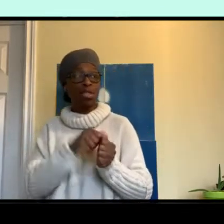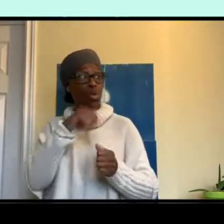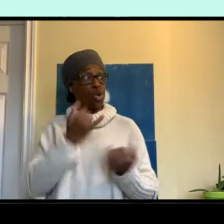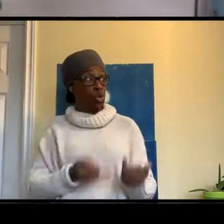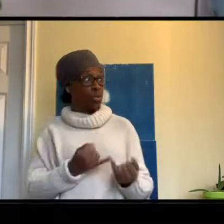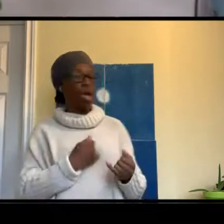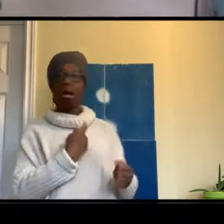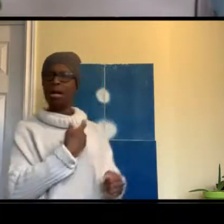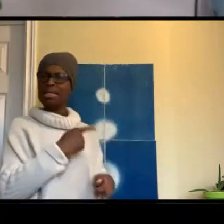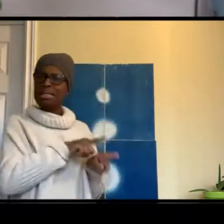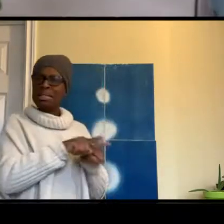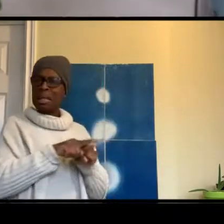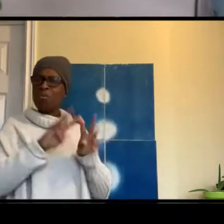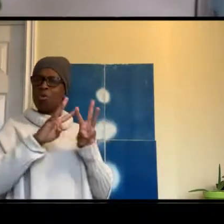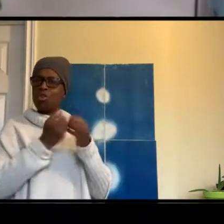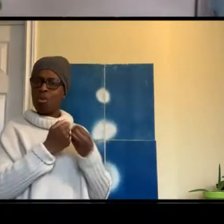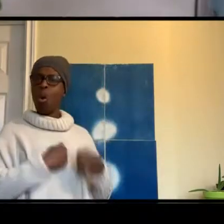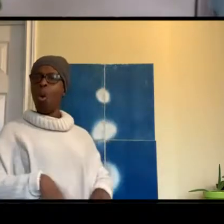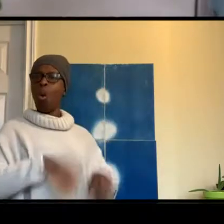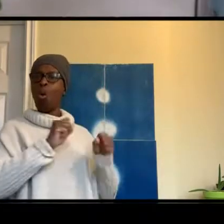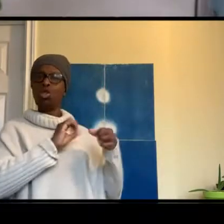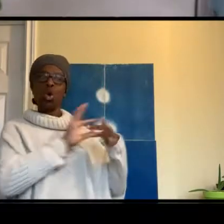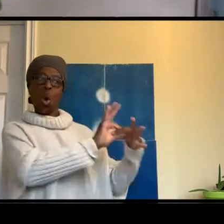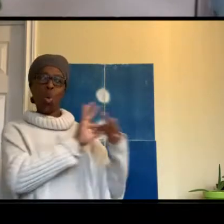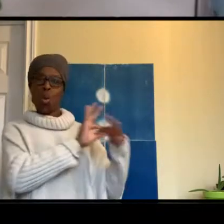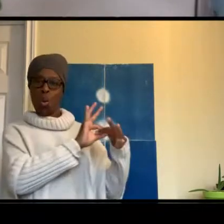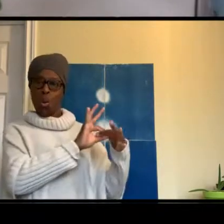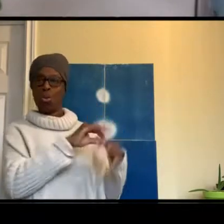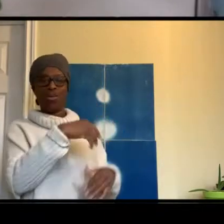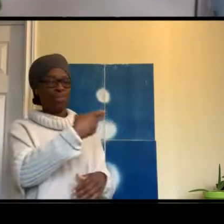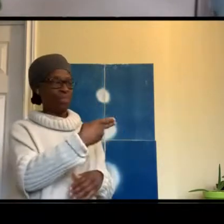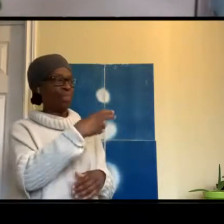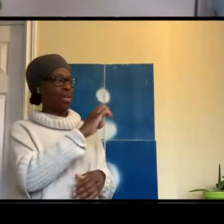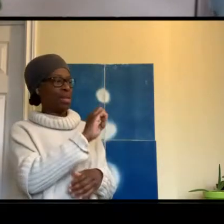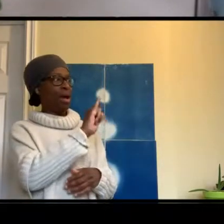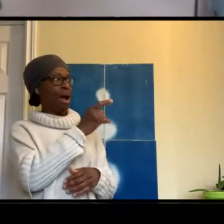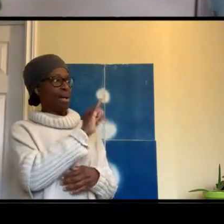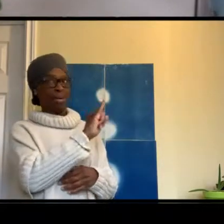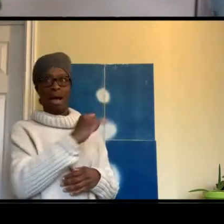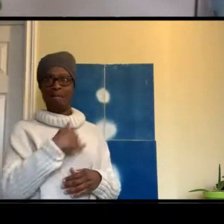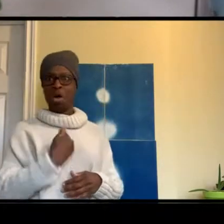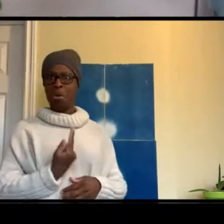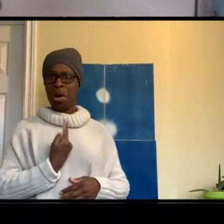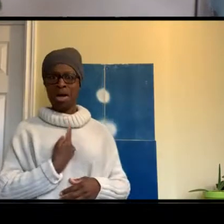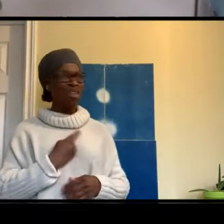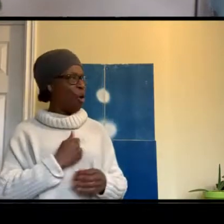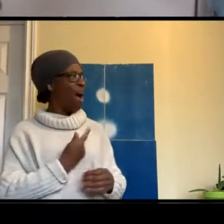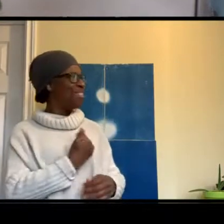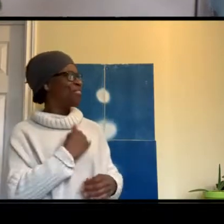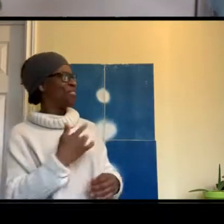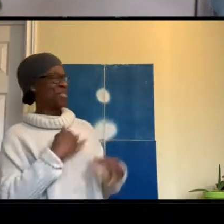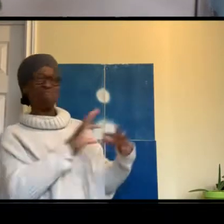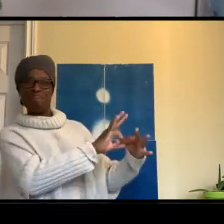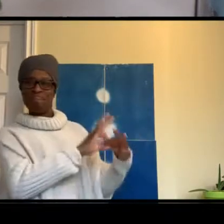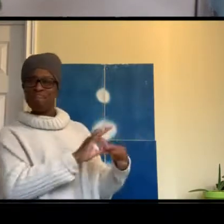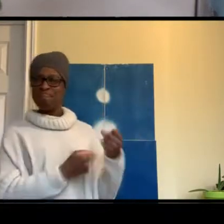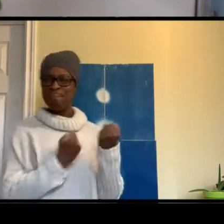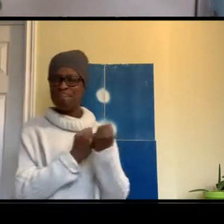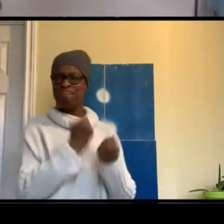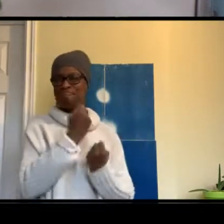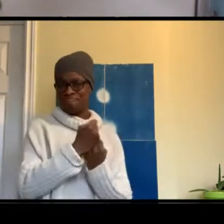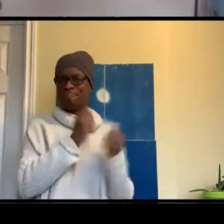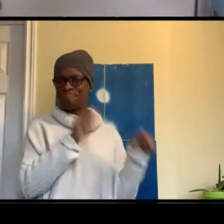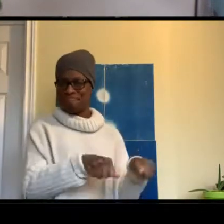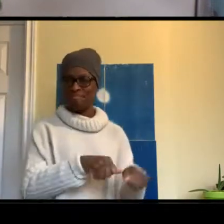is having a person that you know that you can go to and ask, hey, can you read this? Can you